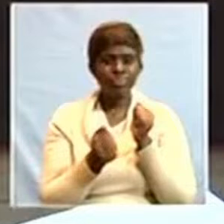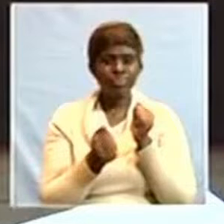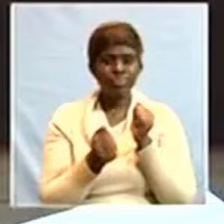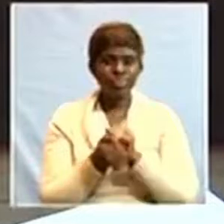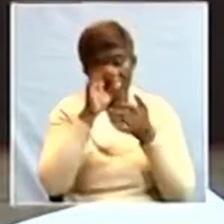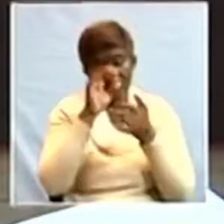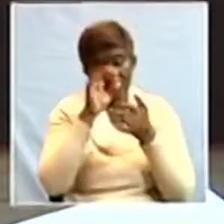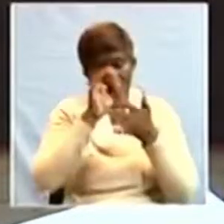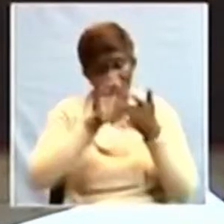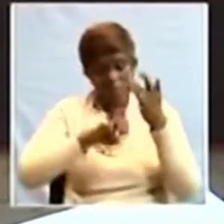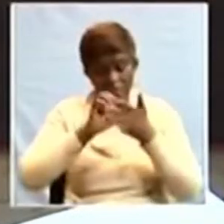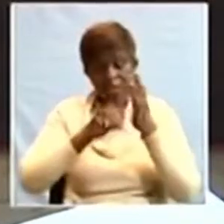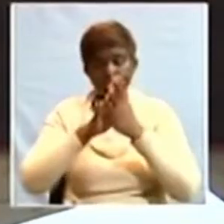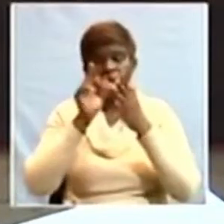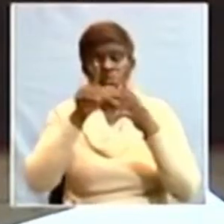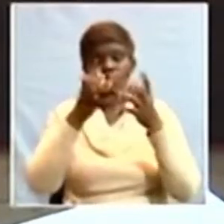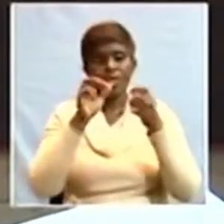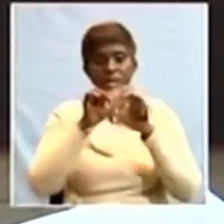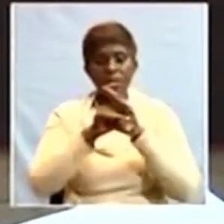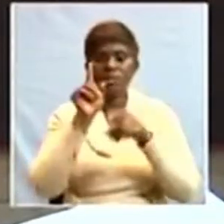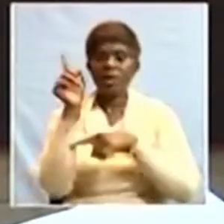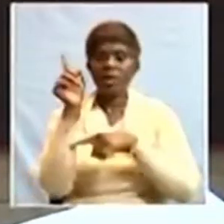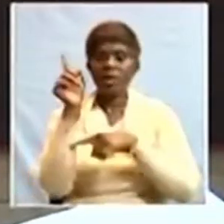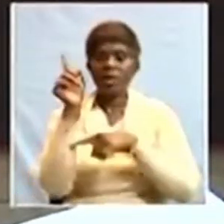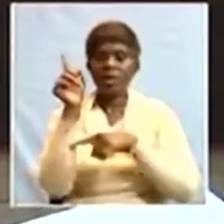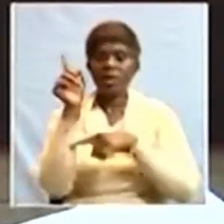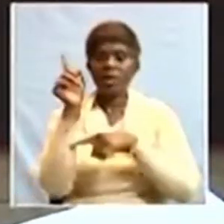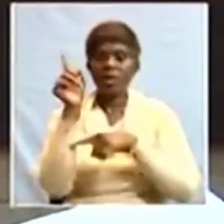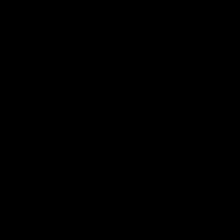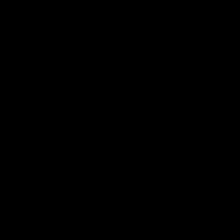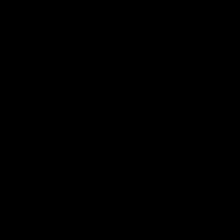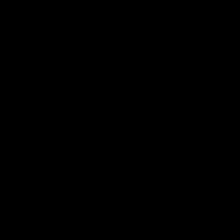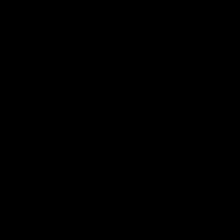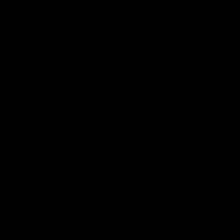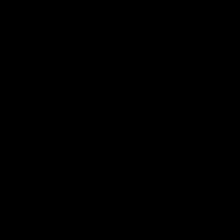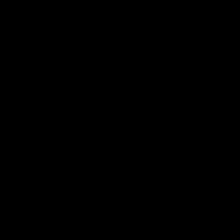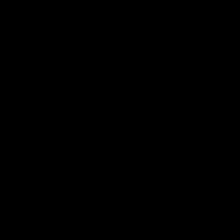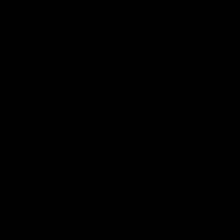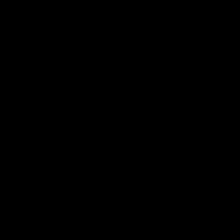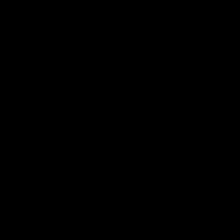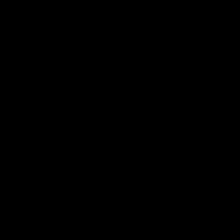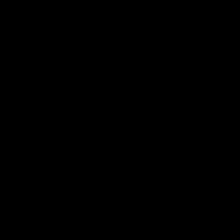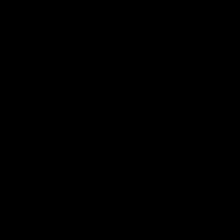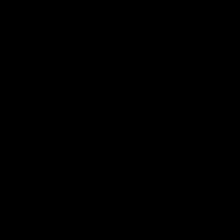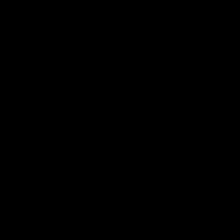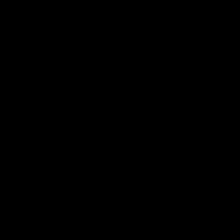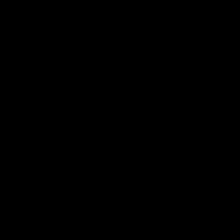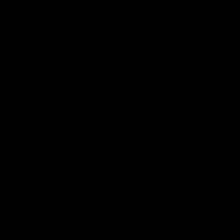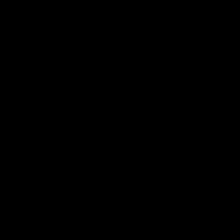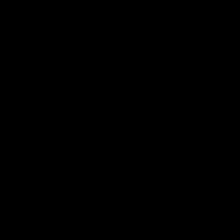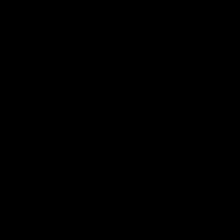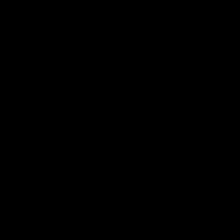You can draw as much as you want in a given day, as long as they're not. I don't,